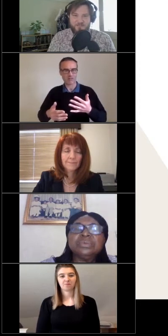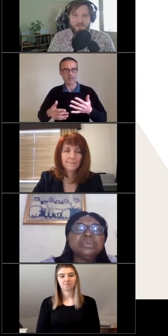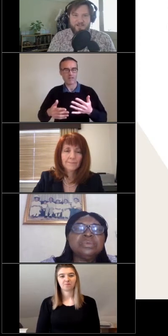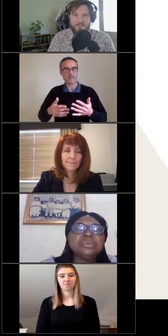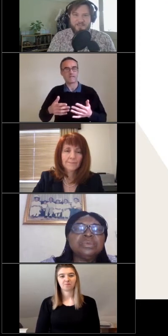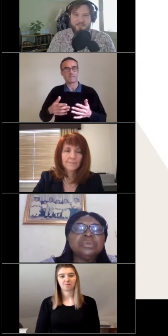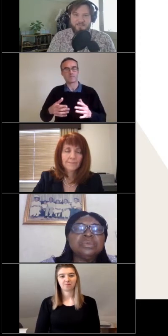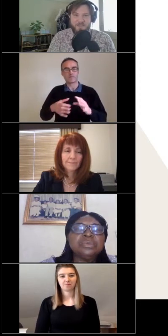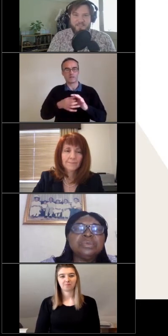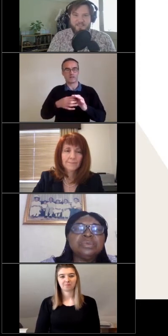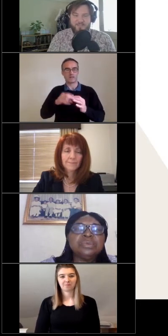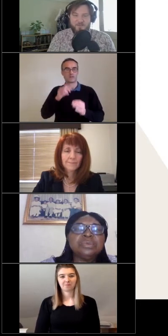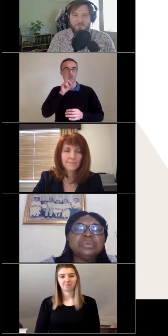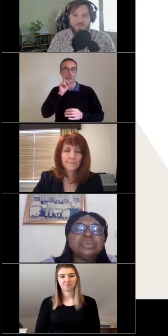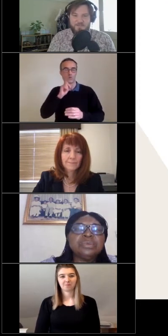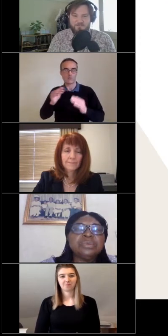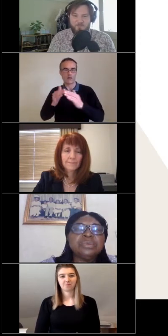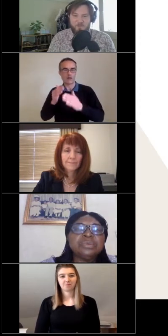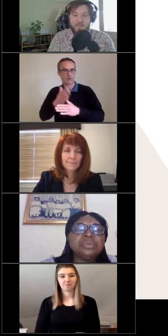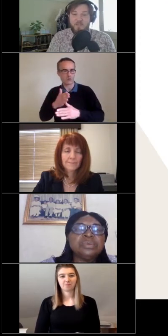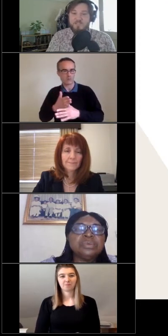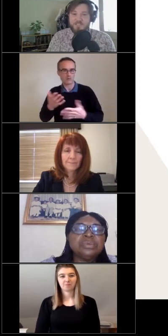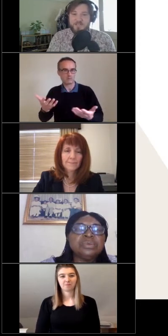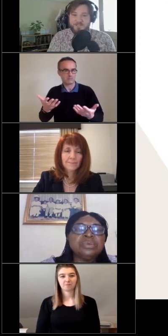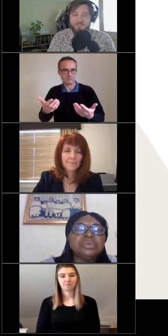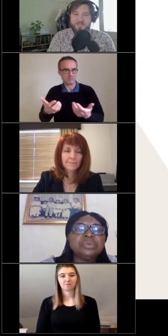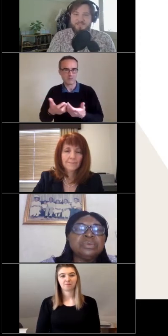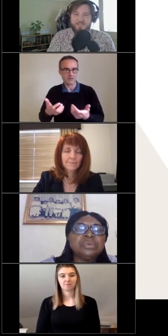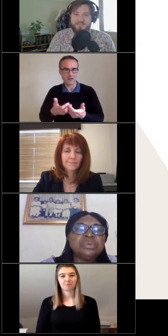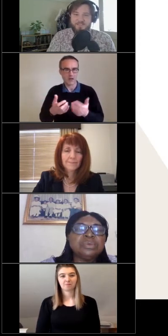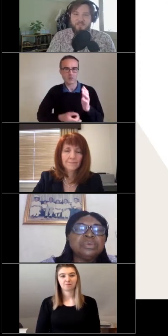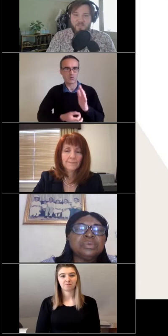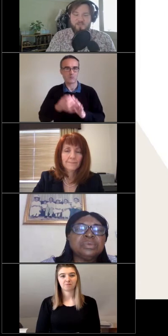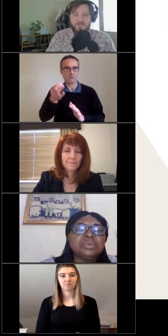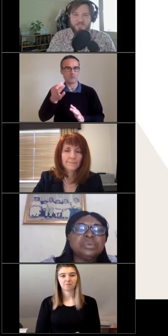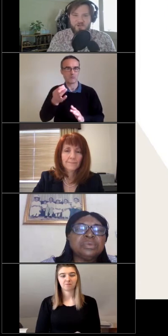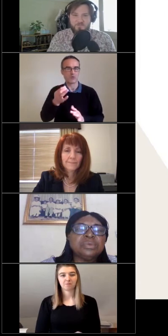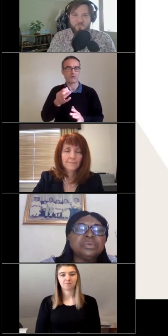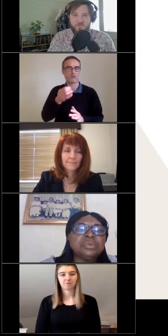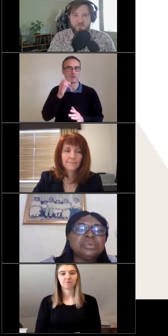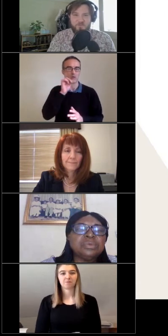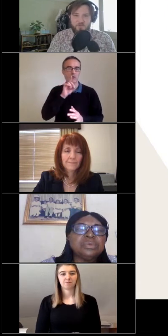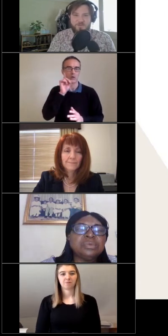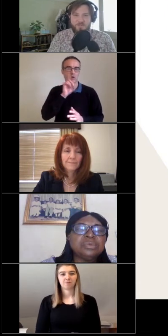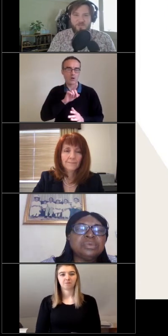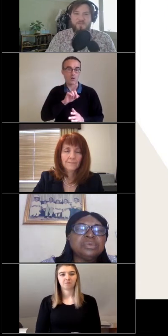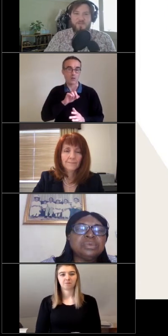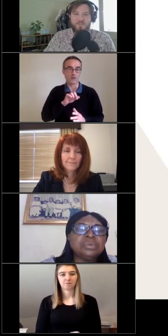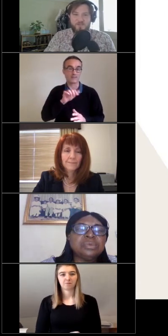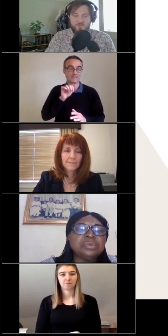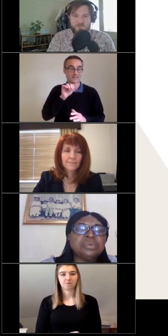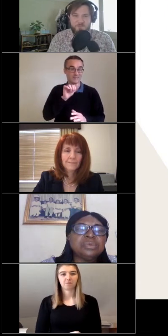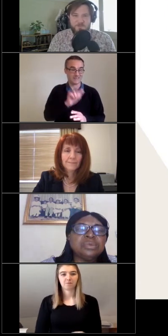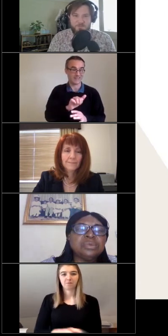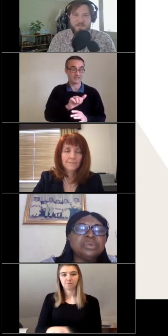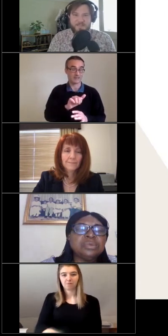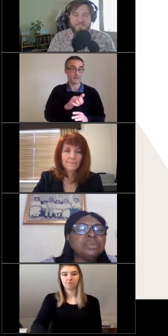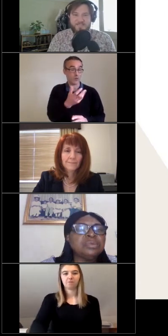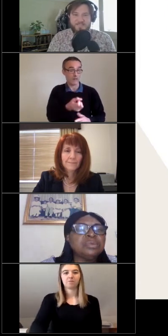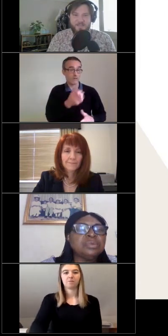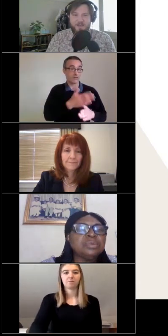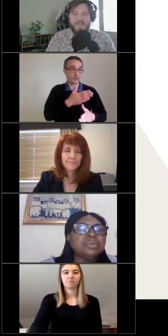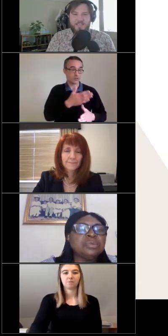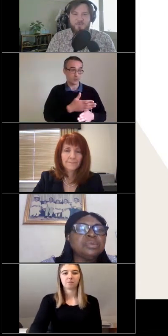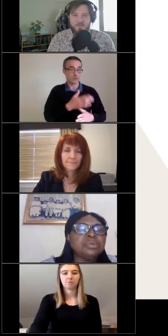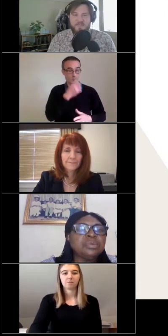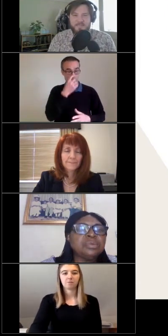around this as well to make the opportunities for women not just there is a job for you, but also your